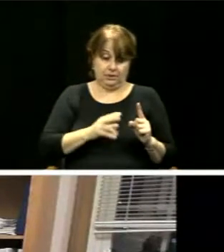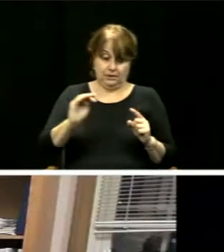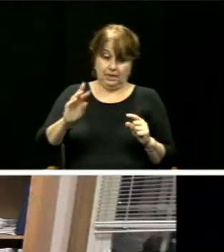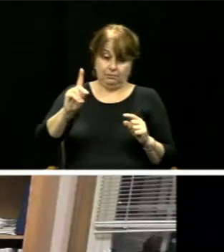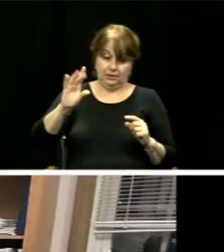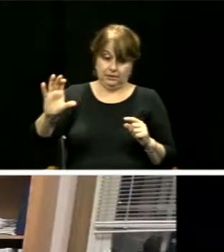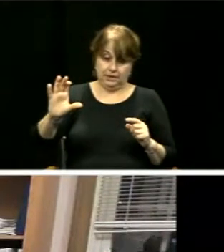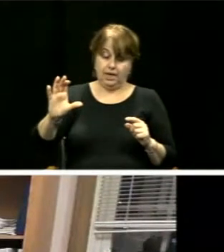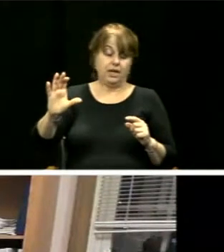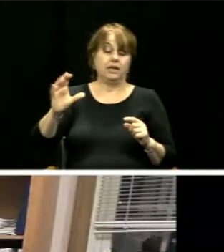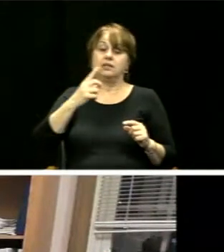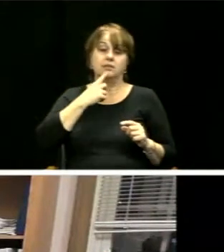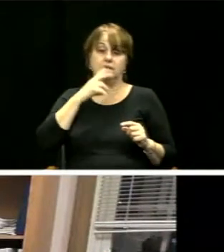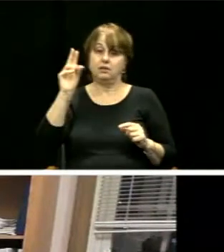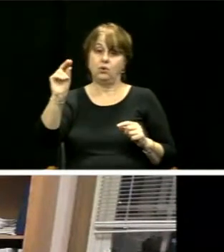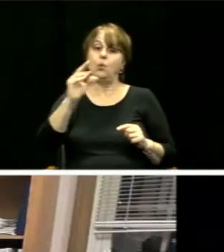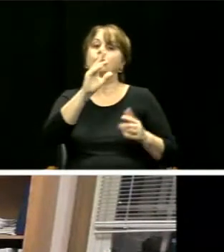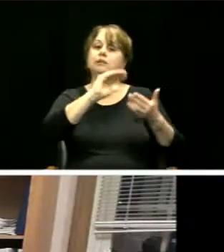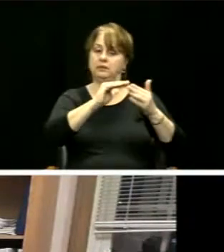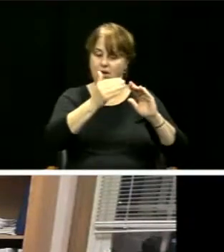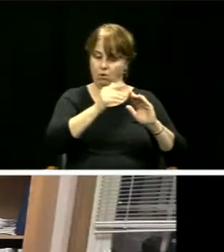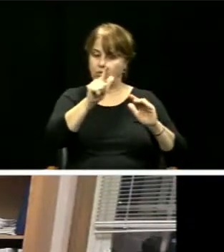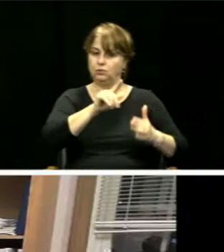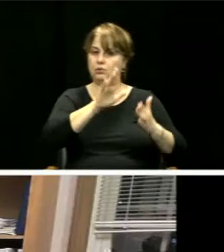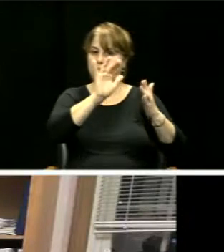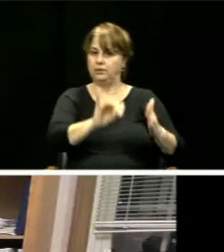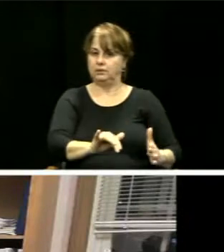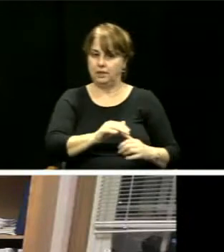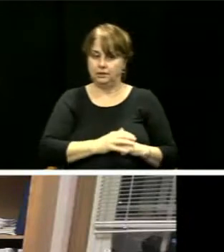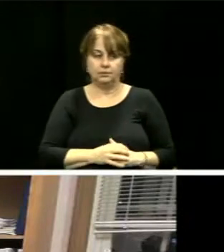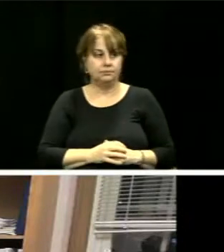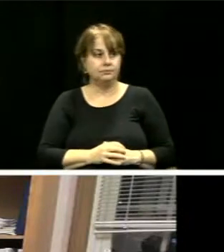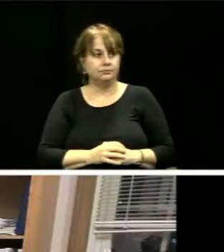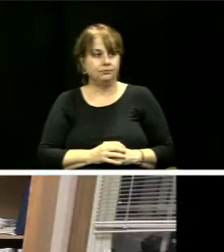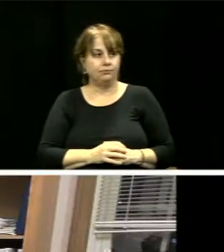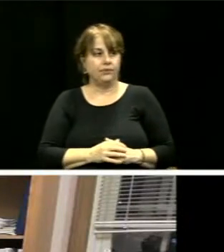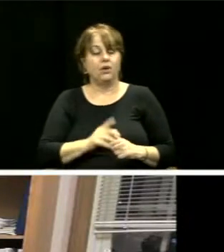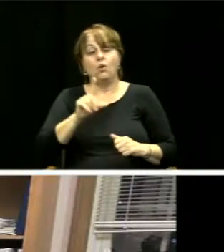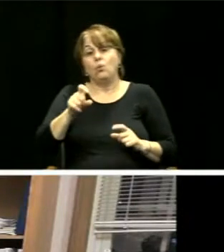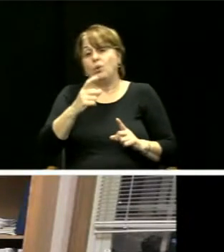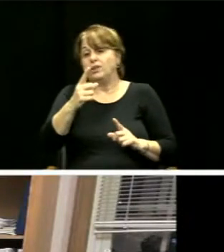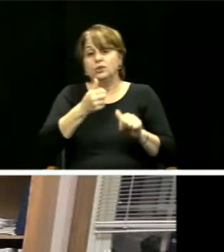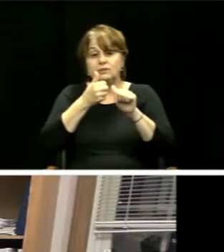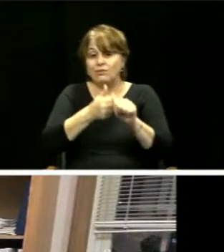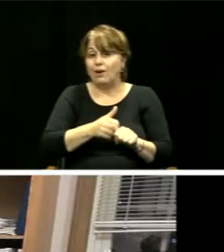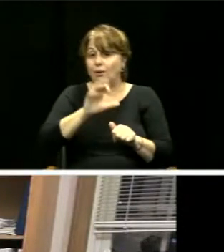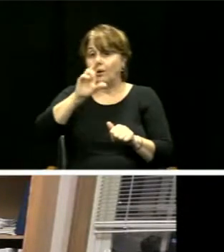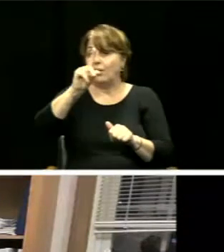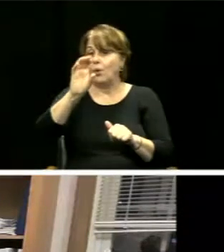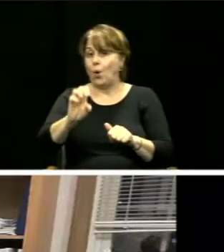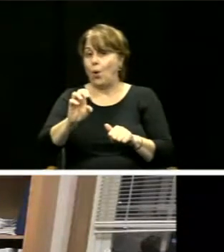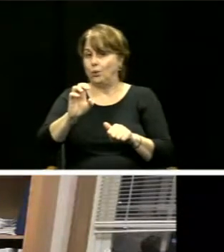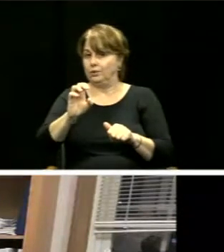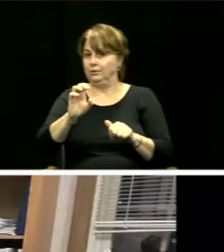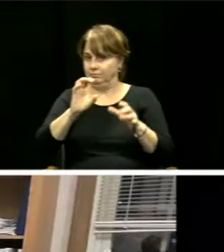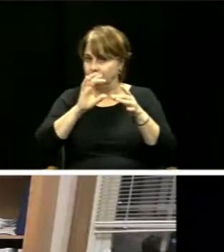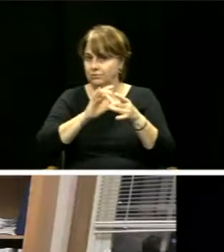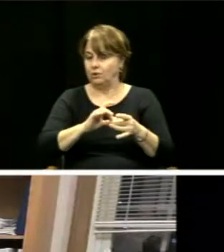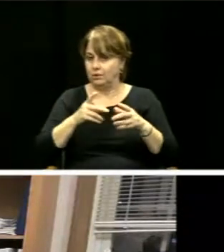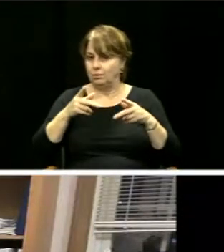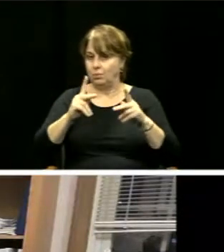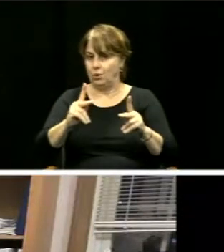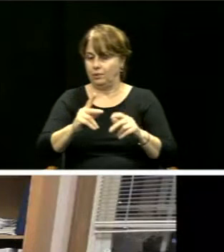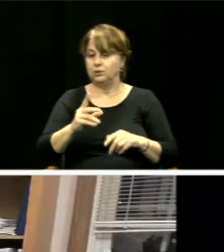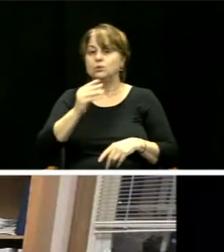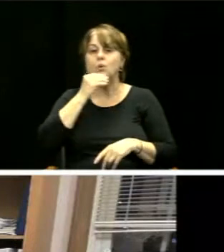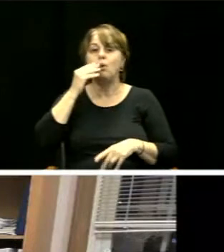and saying the town needs to address this. Well, we didn't really change anything. We just spelled out the code onto the permit so that homeowners know that there could be